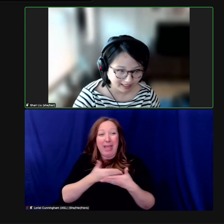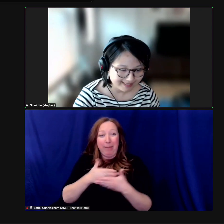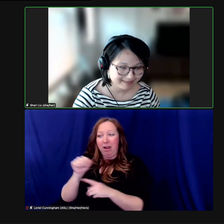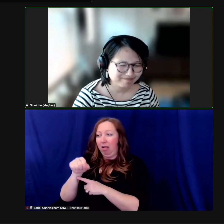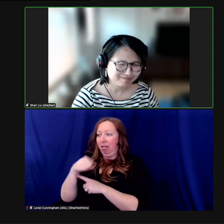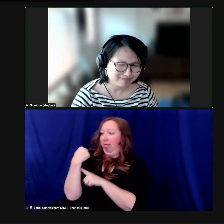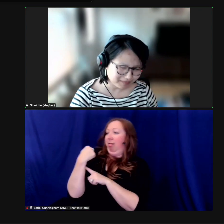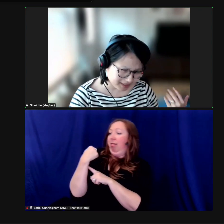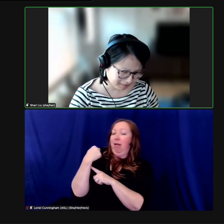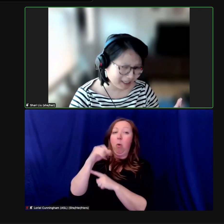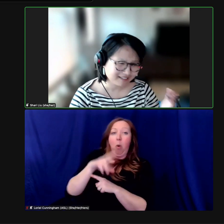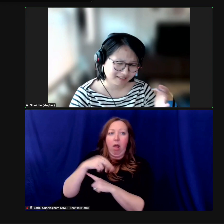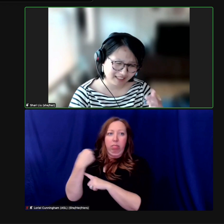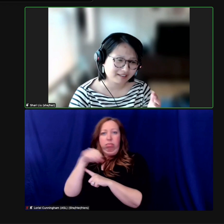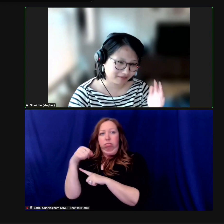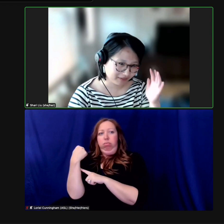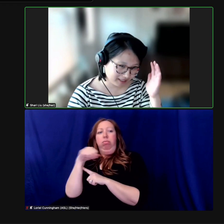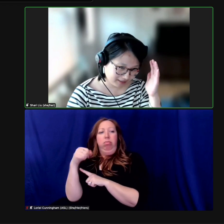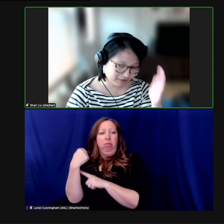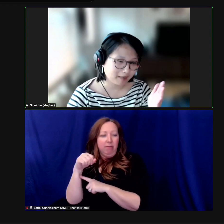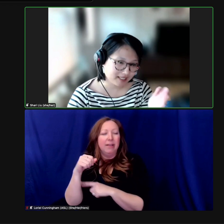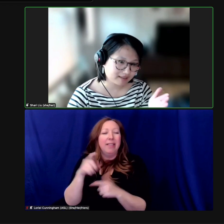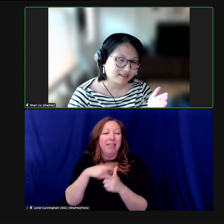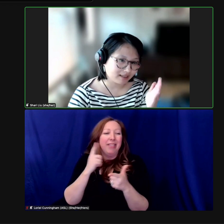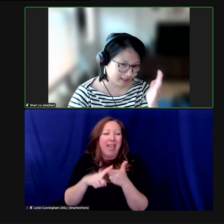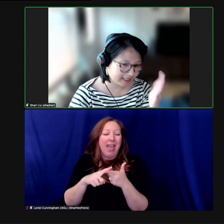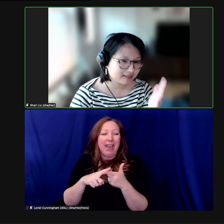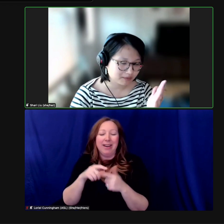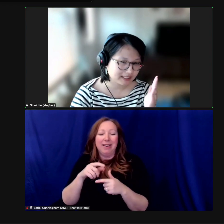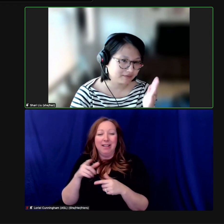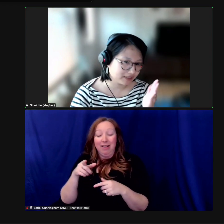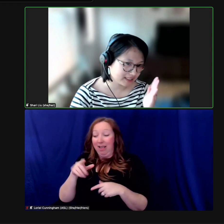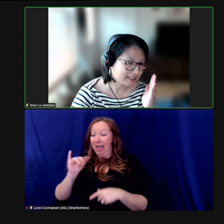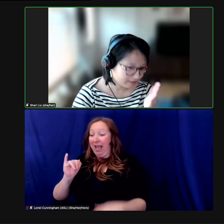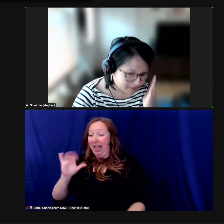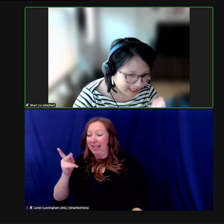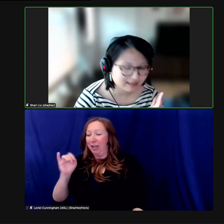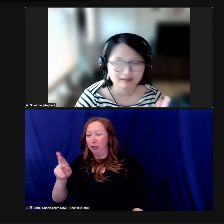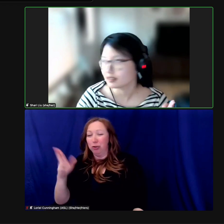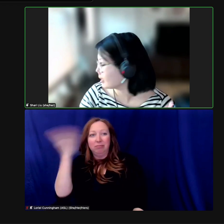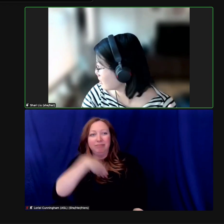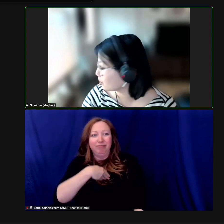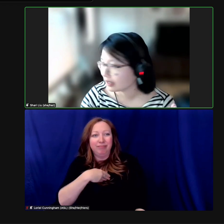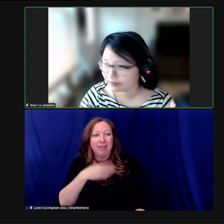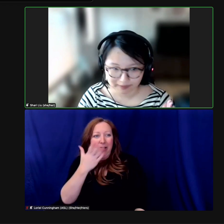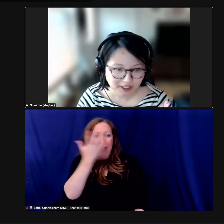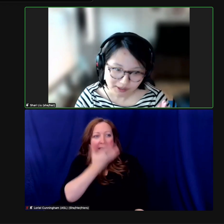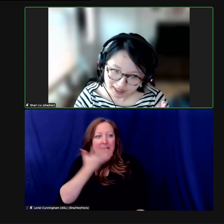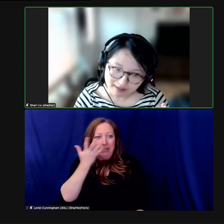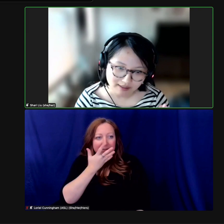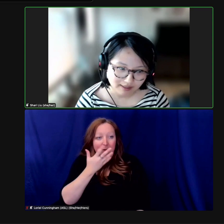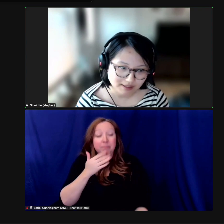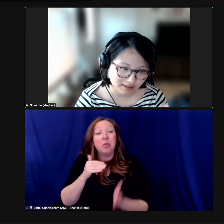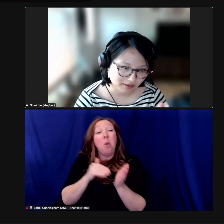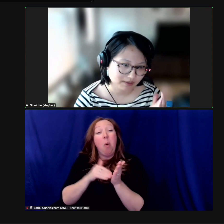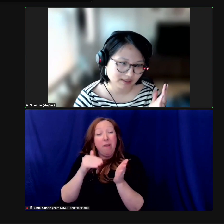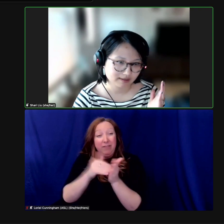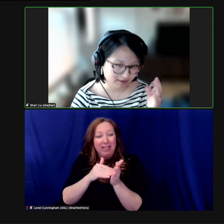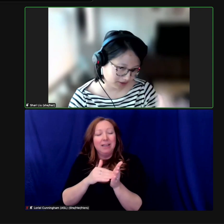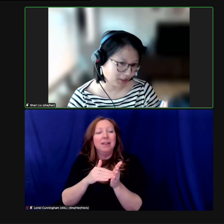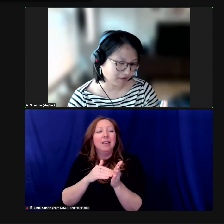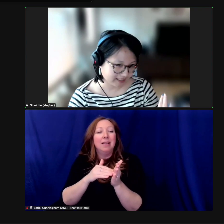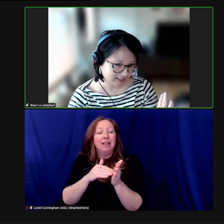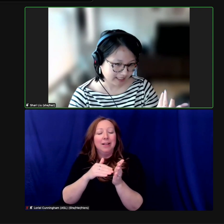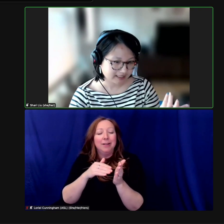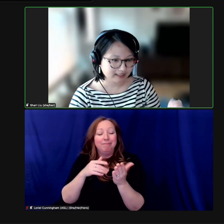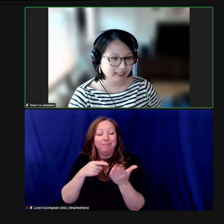moving a lot. In fact, a lot of frames like this are cases where the infant is in fact looking away from the screen, so